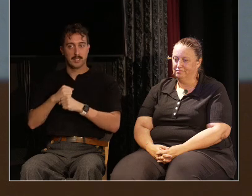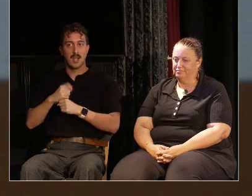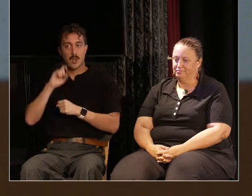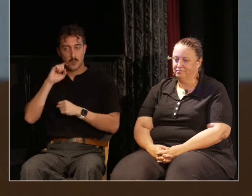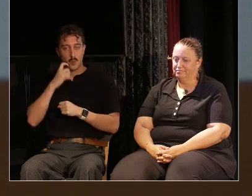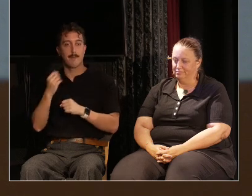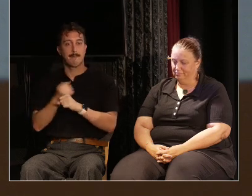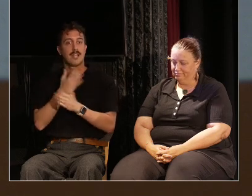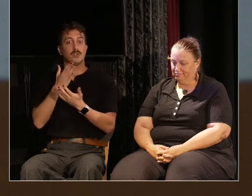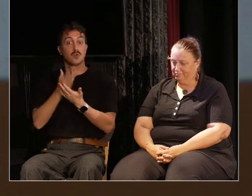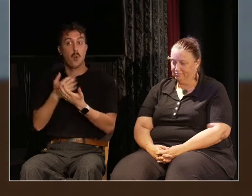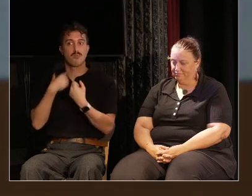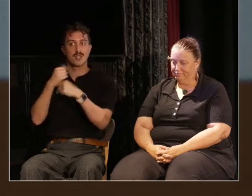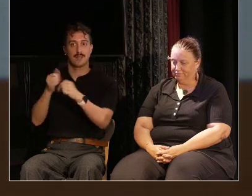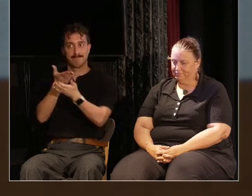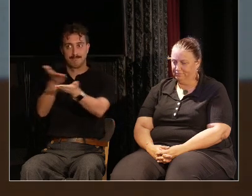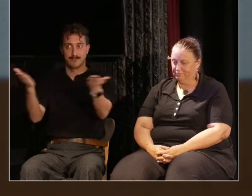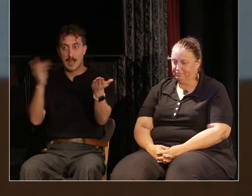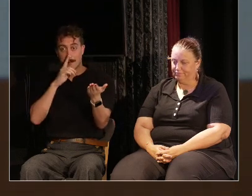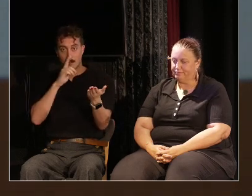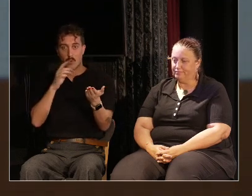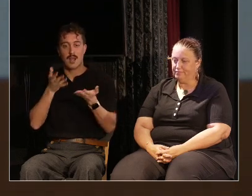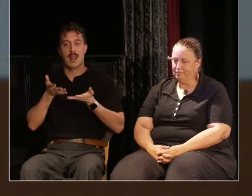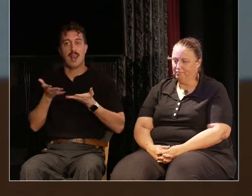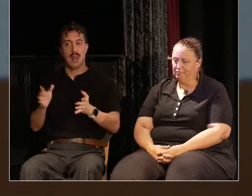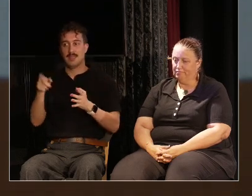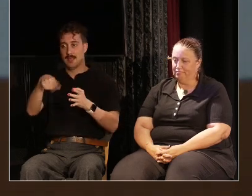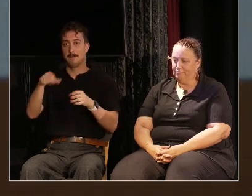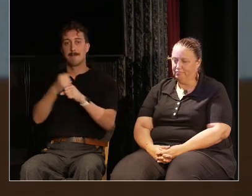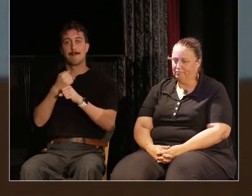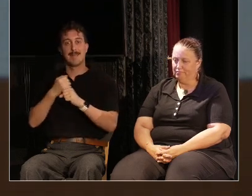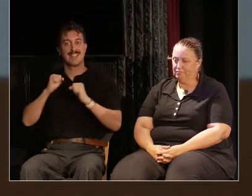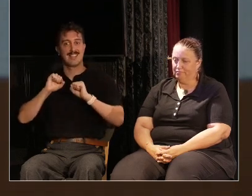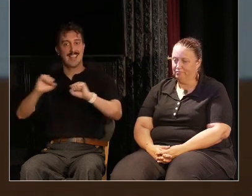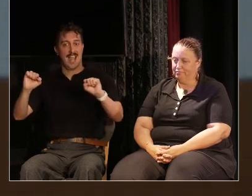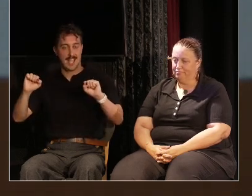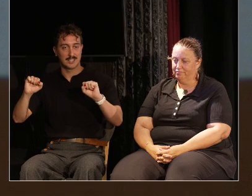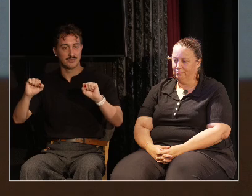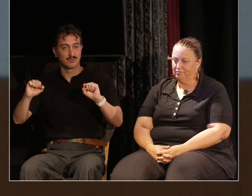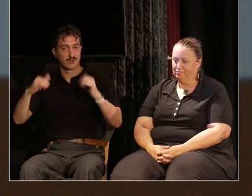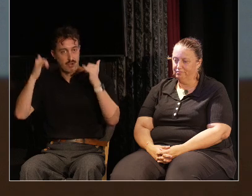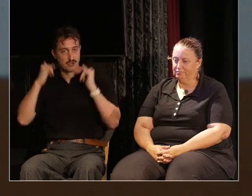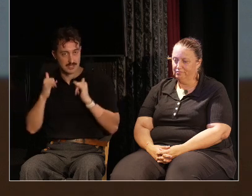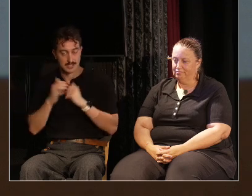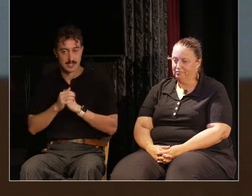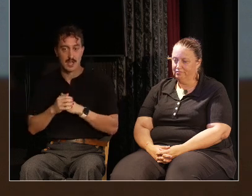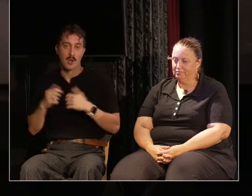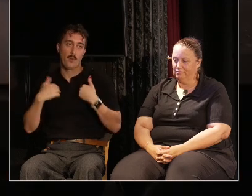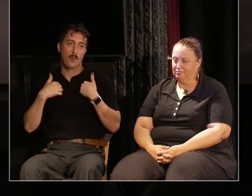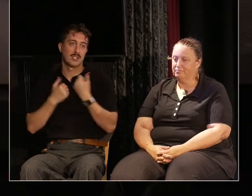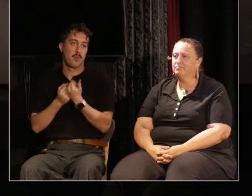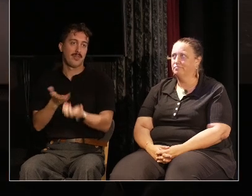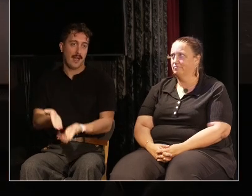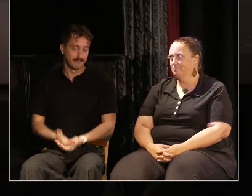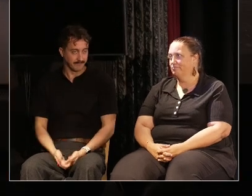judgments, then that, of course, would be worthy of our support in the least. Thank